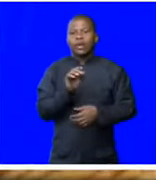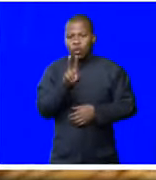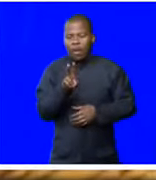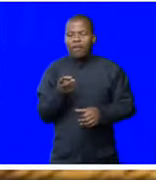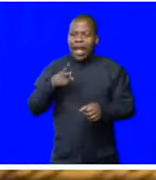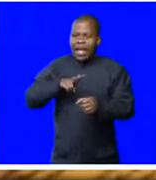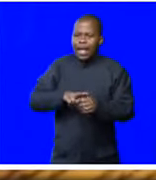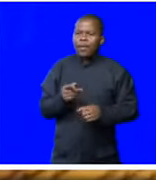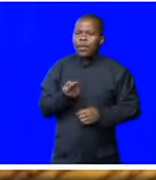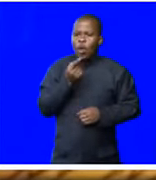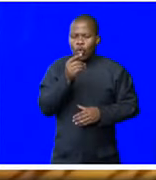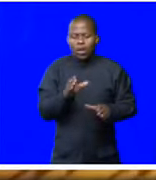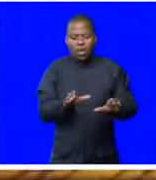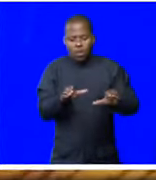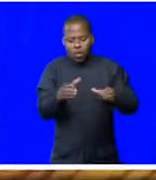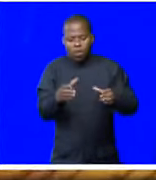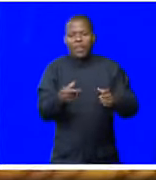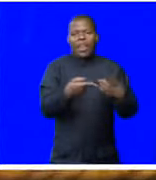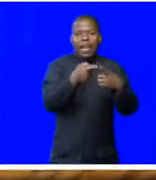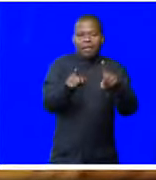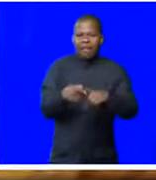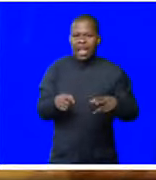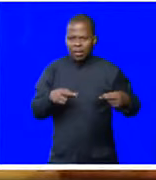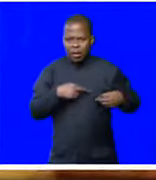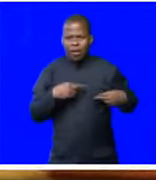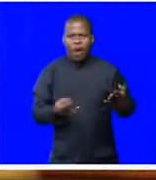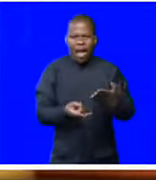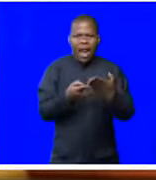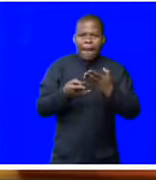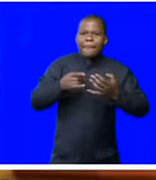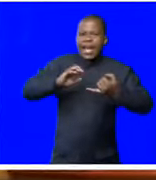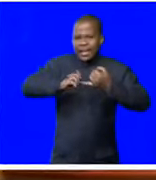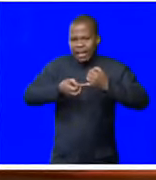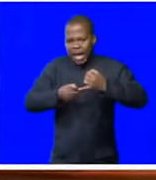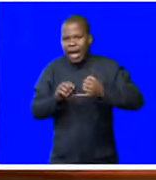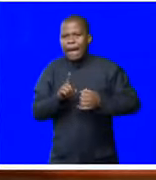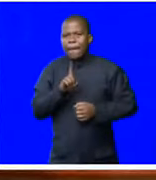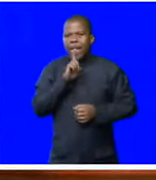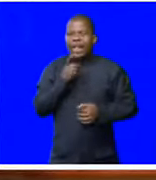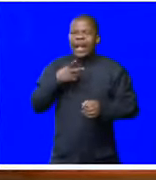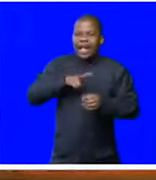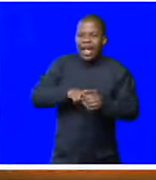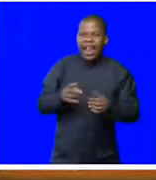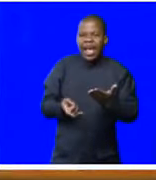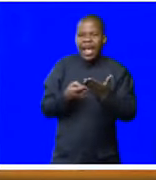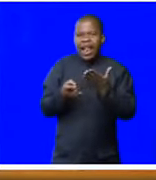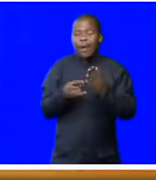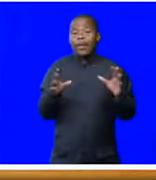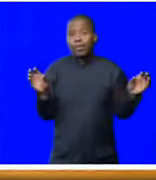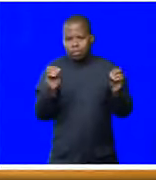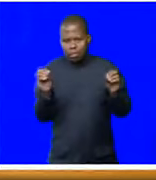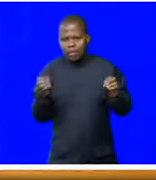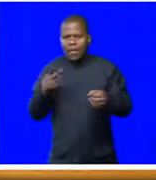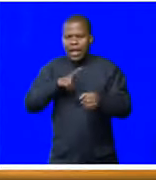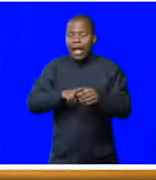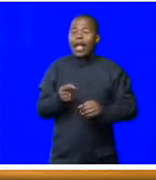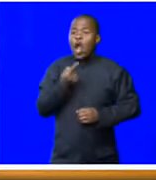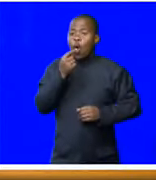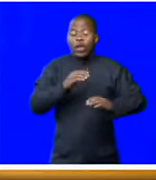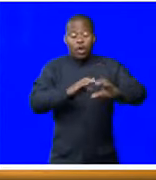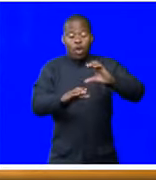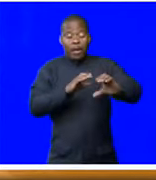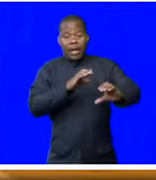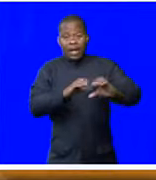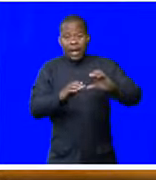have separately ruled to his favor in the matter. He further informed the court that negotiations between the two parties fell